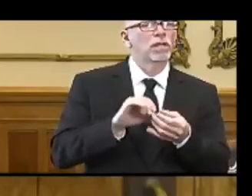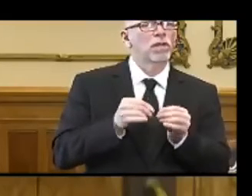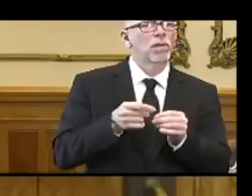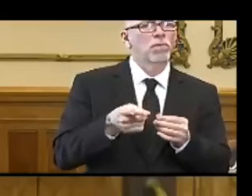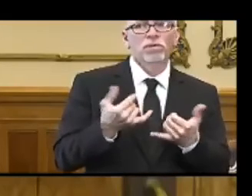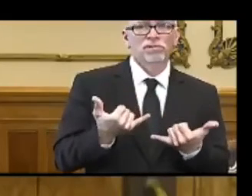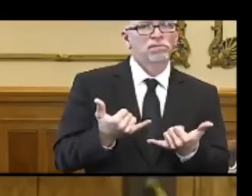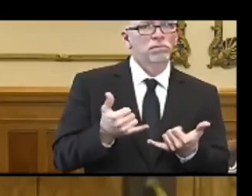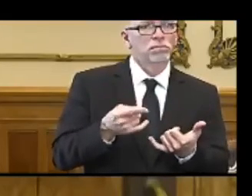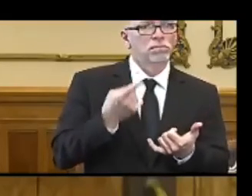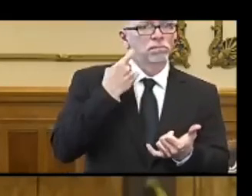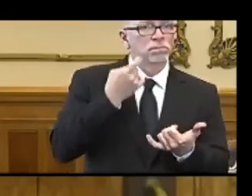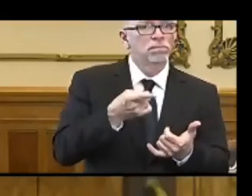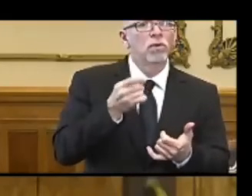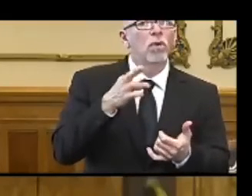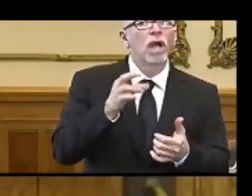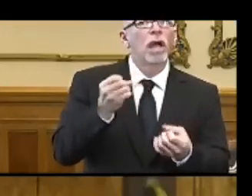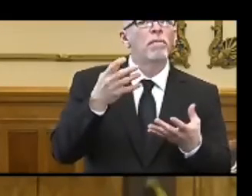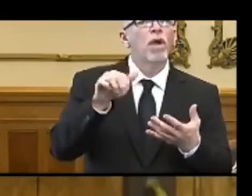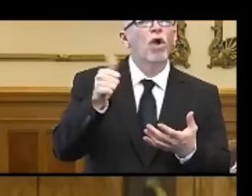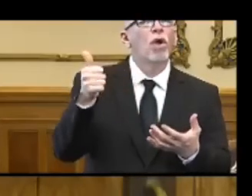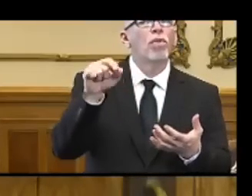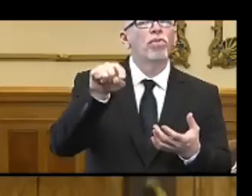numbers? How many other